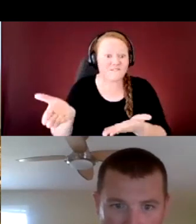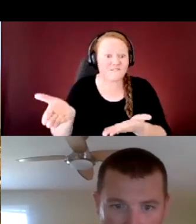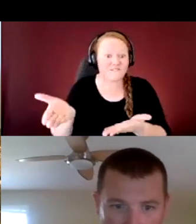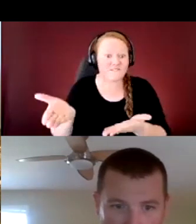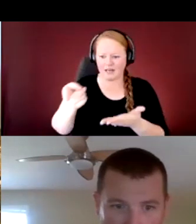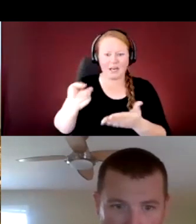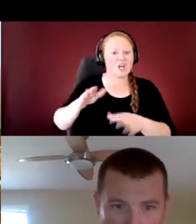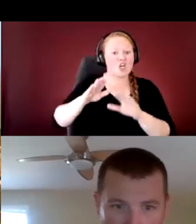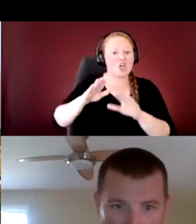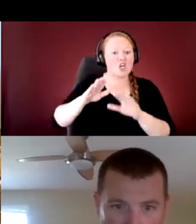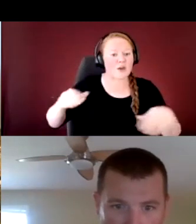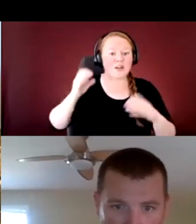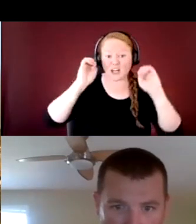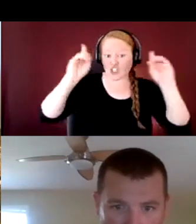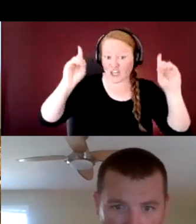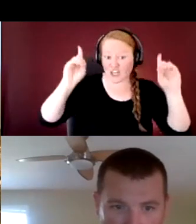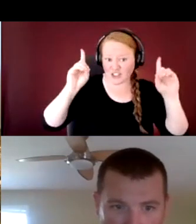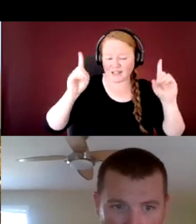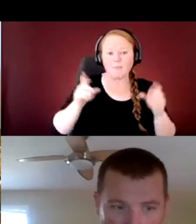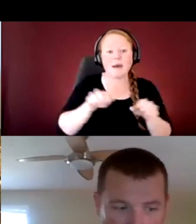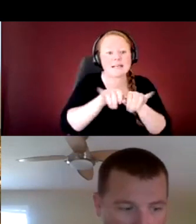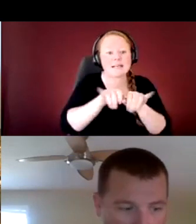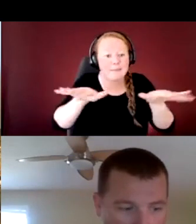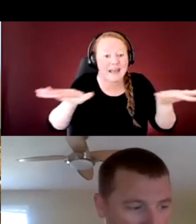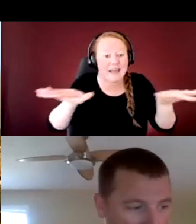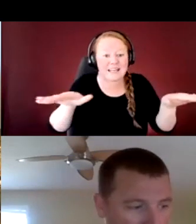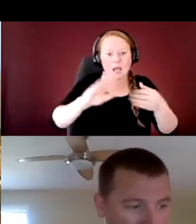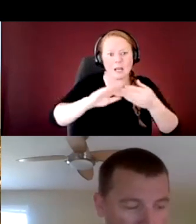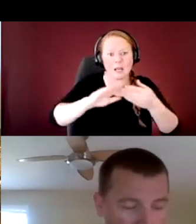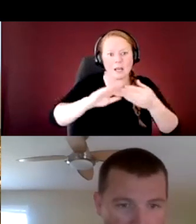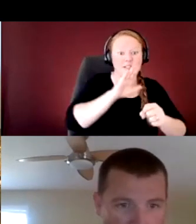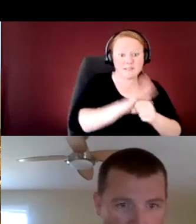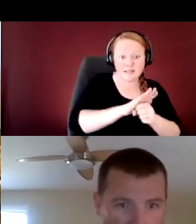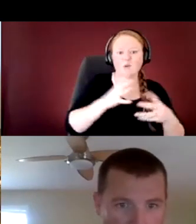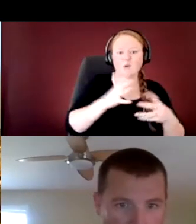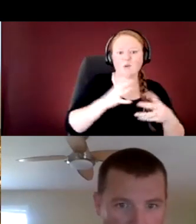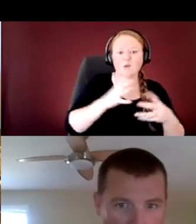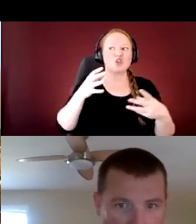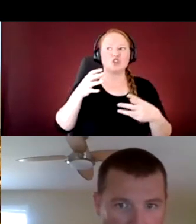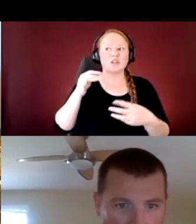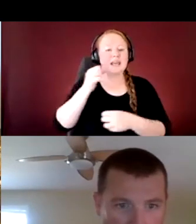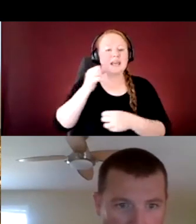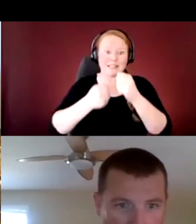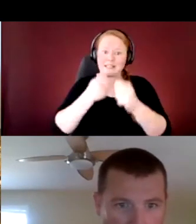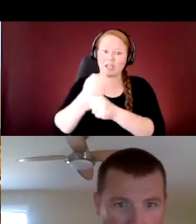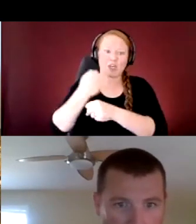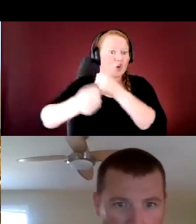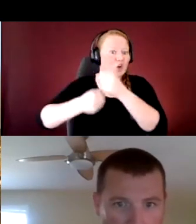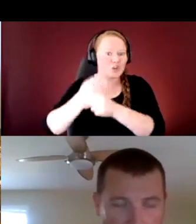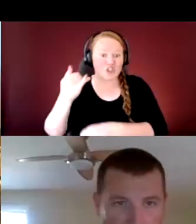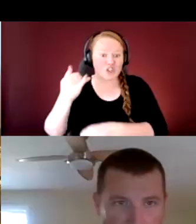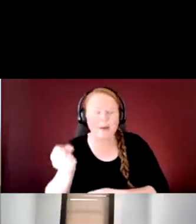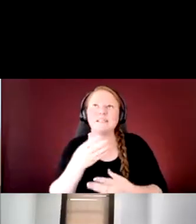education by expanding the city's commitment to summer and year-round youth jobs, and more.